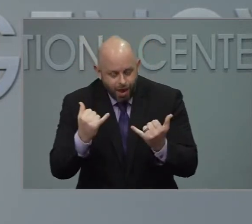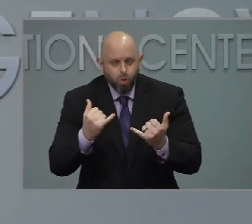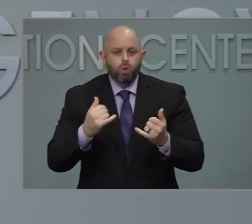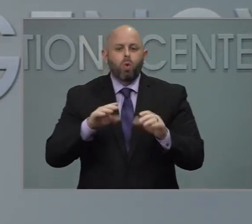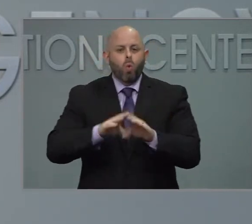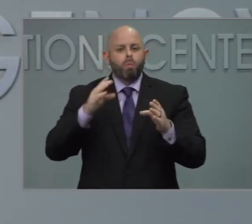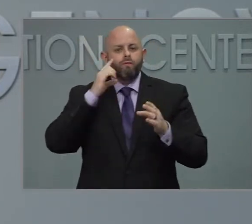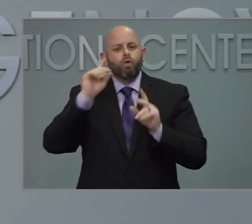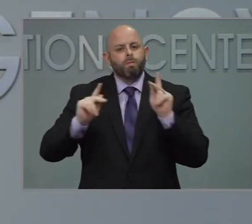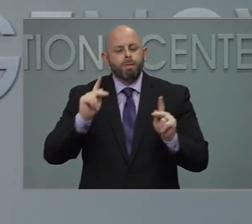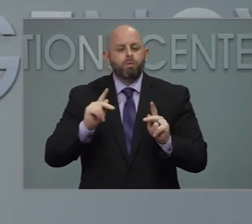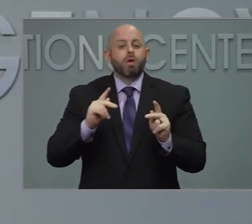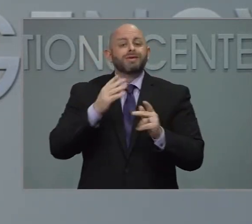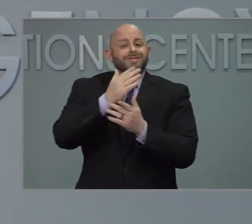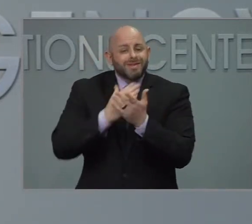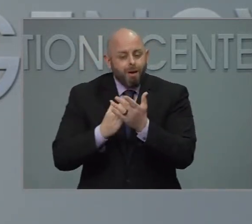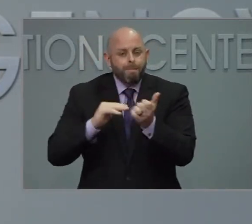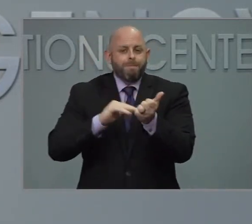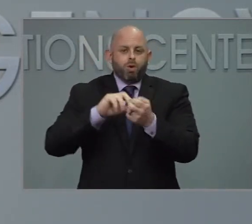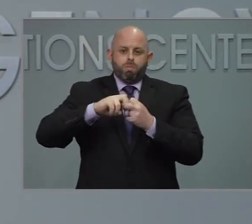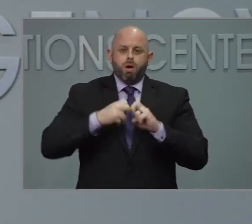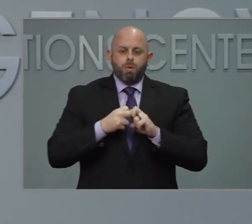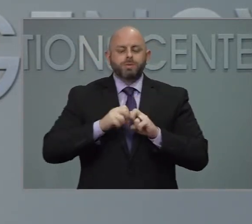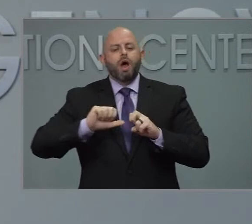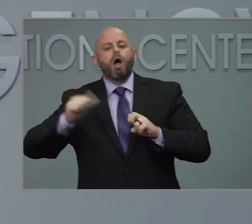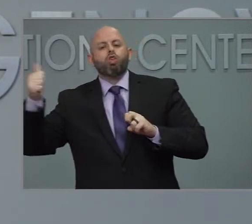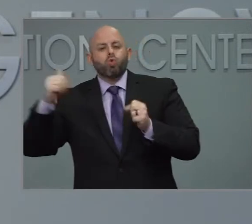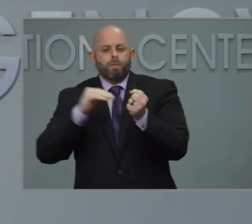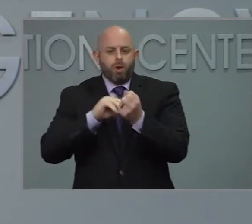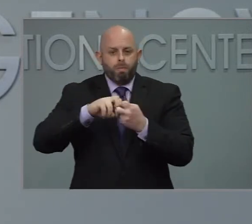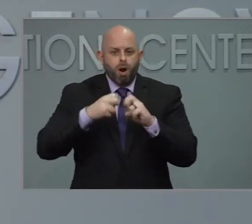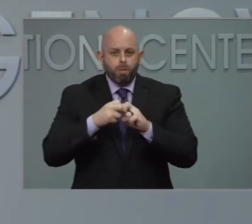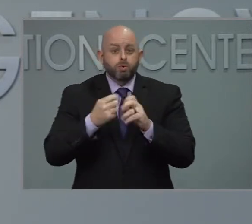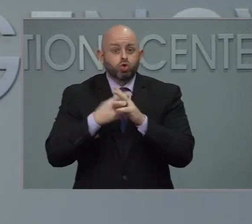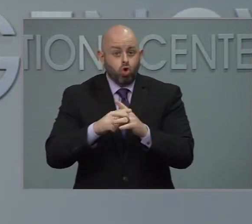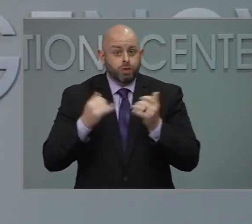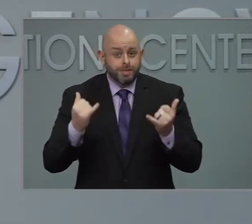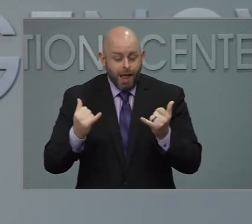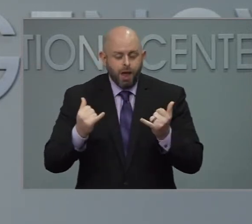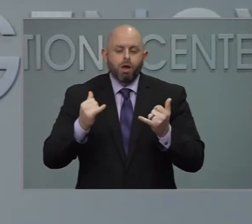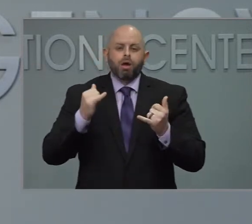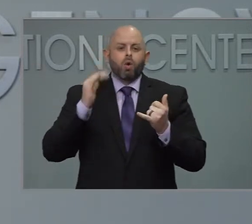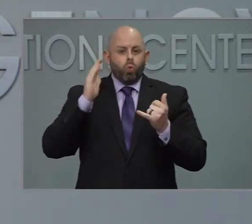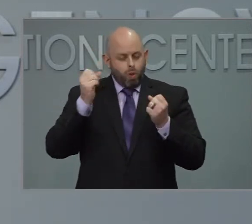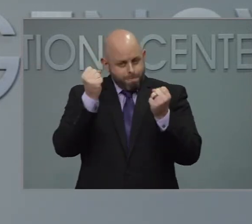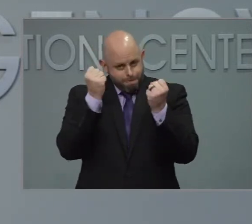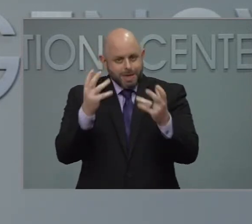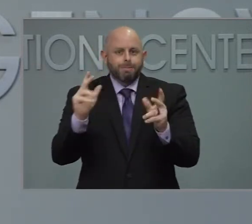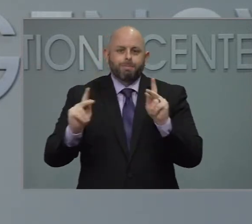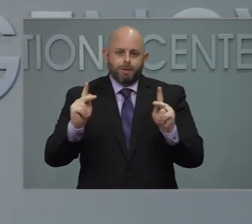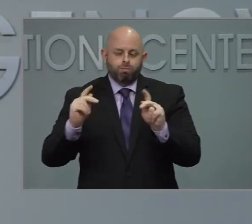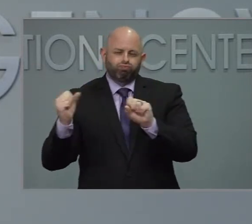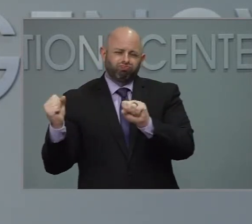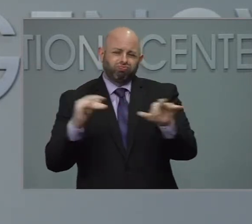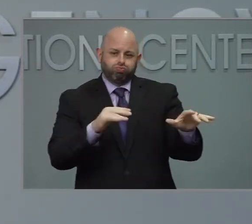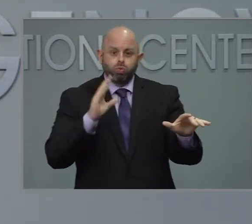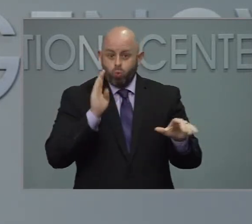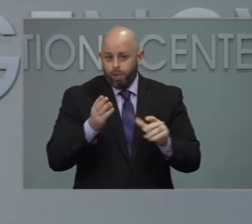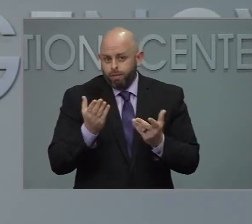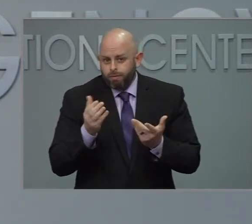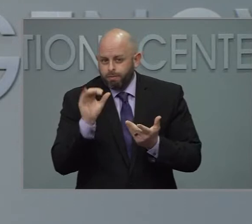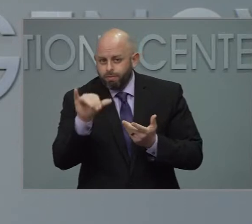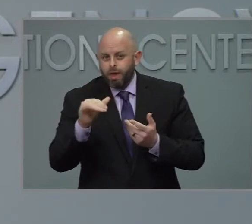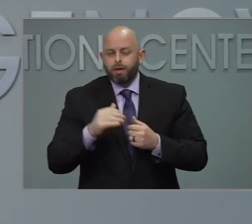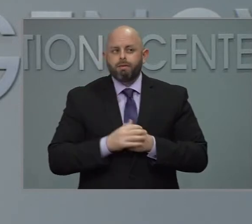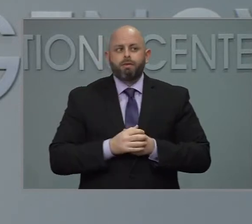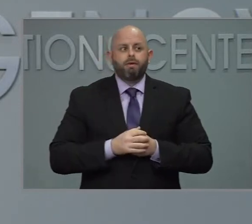underlying medical condition that puts them at higher risk for COVID, and that opens today, we do capture a lot of adults across North Carolina. As I